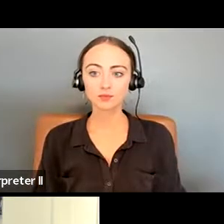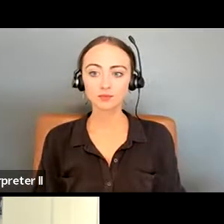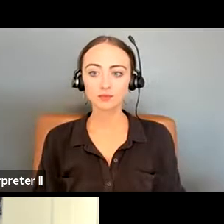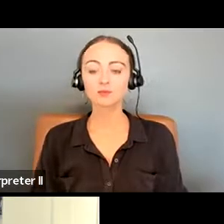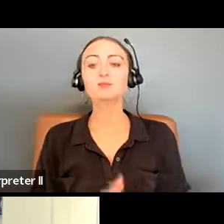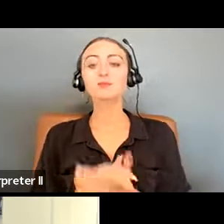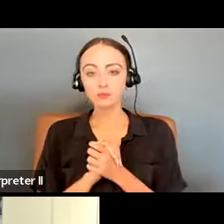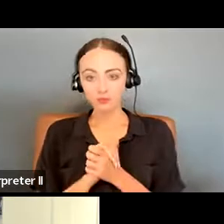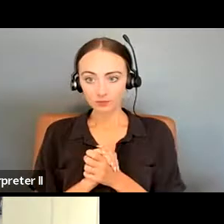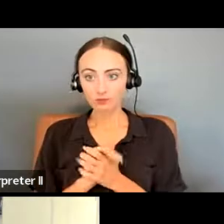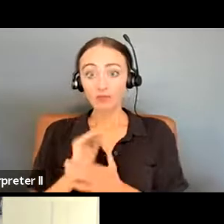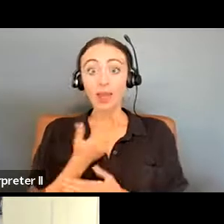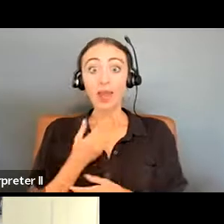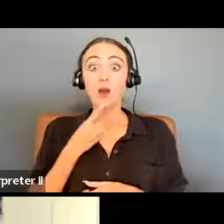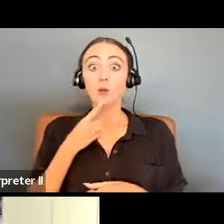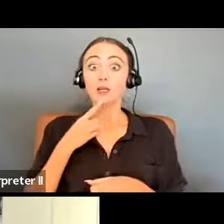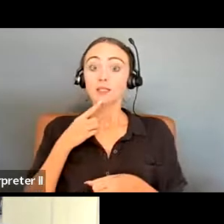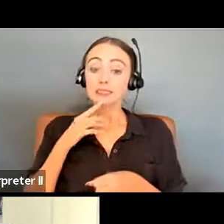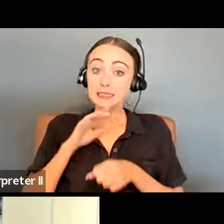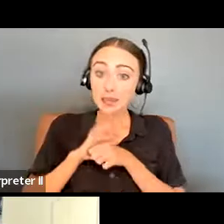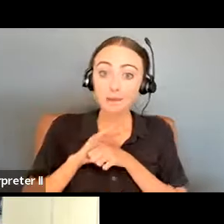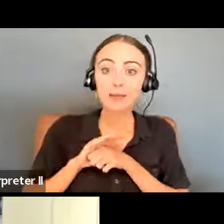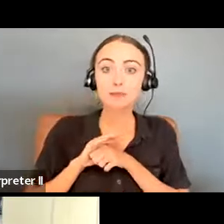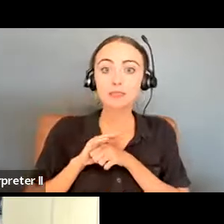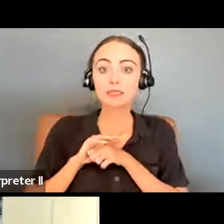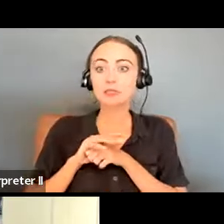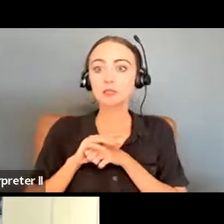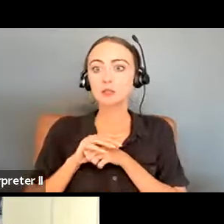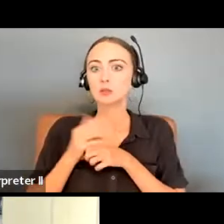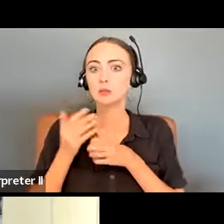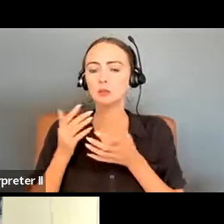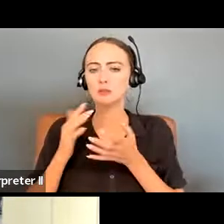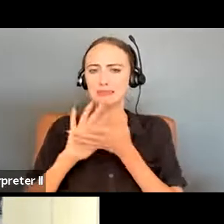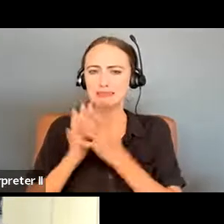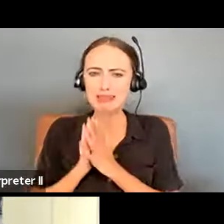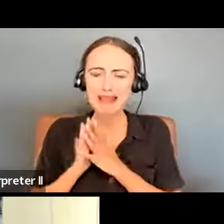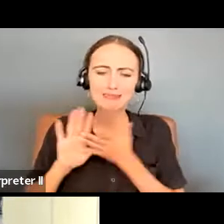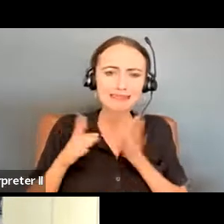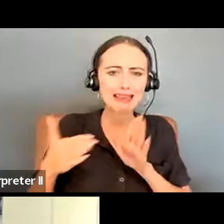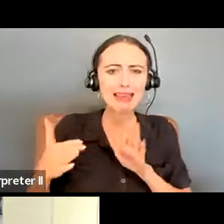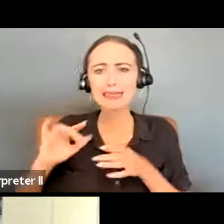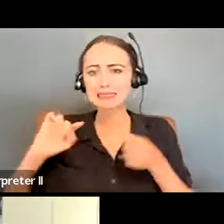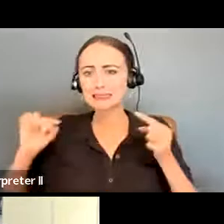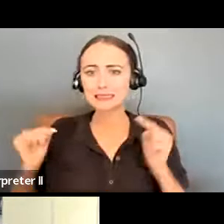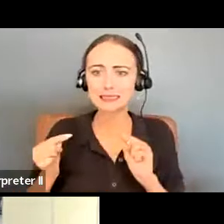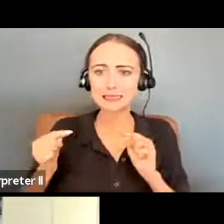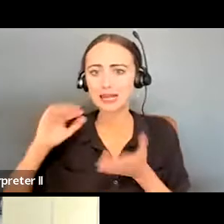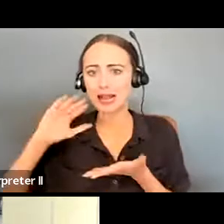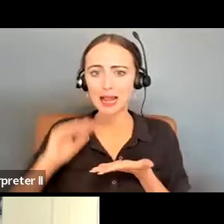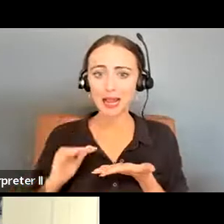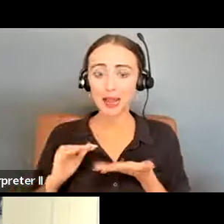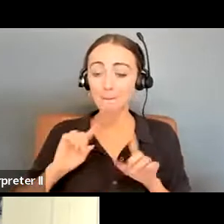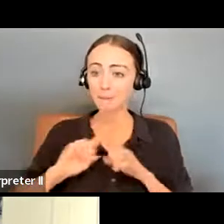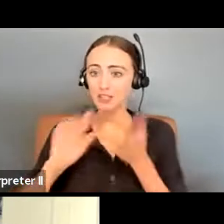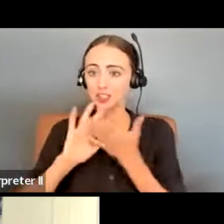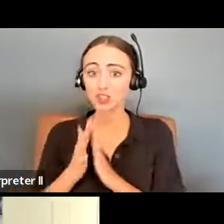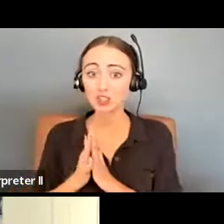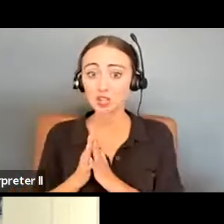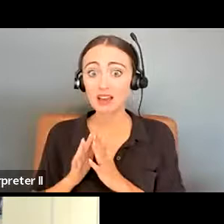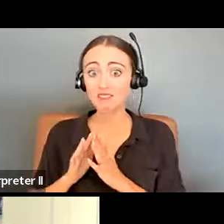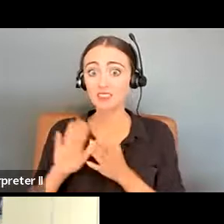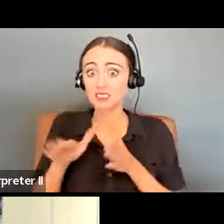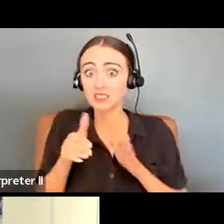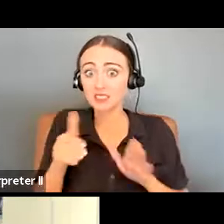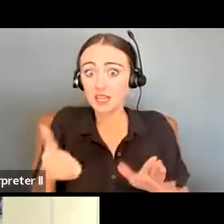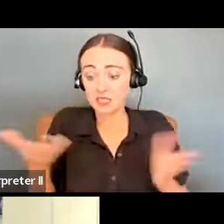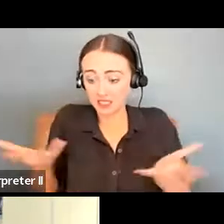Despite our commitment to eliminating traffic deaths and serious injuries, traffic fatalities in the district and across the